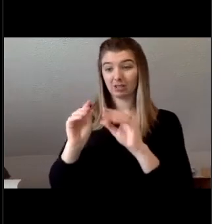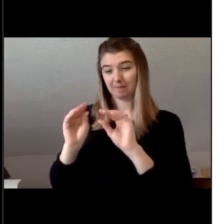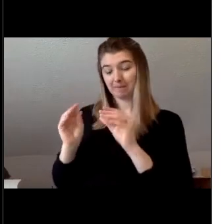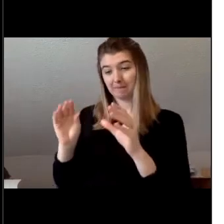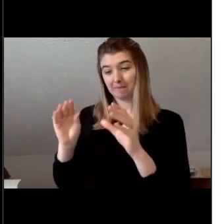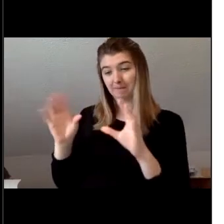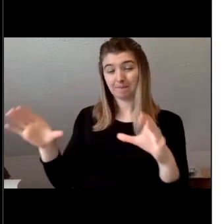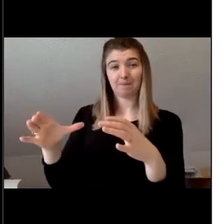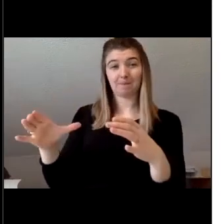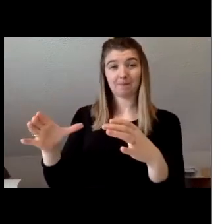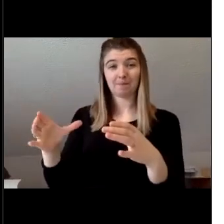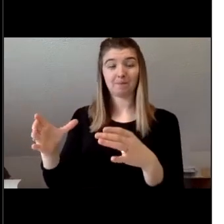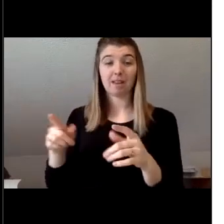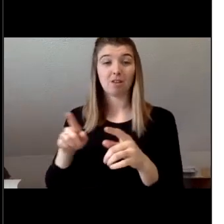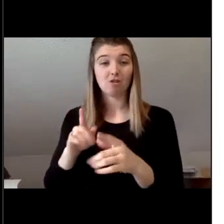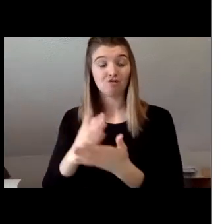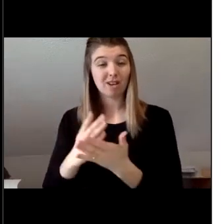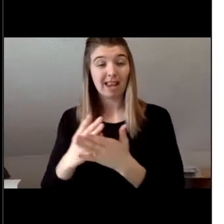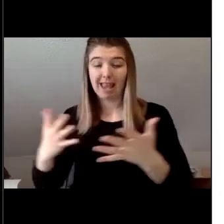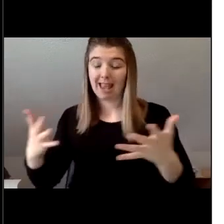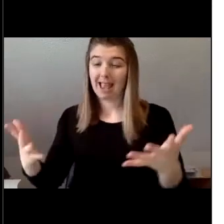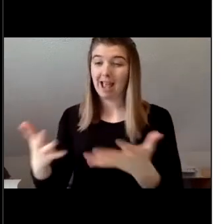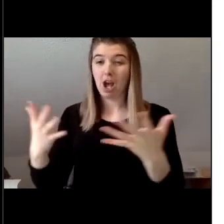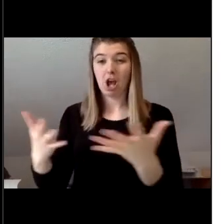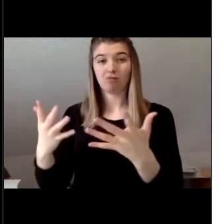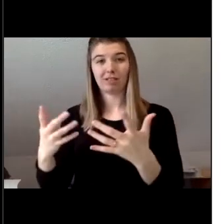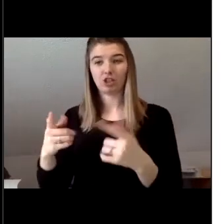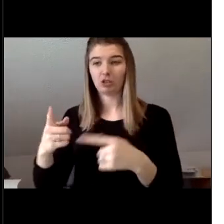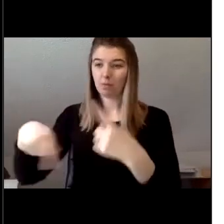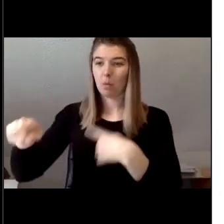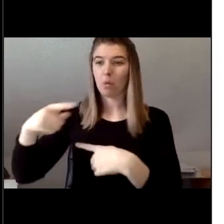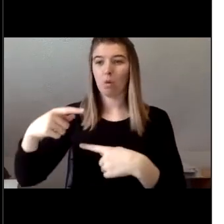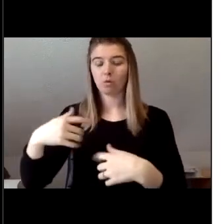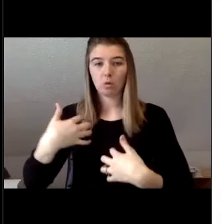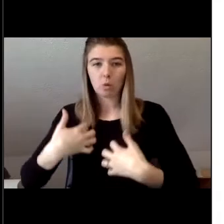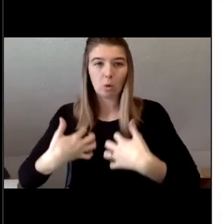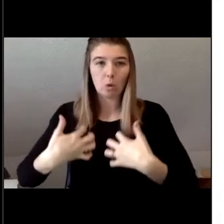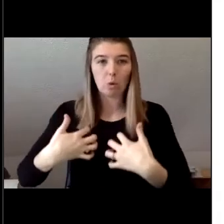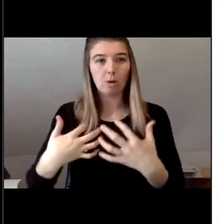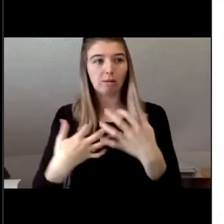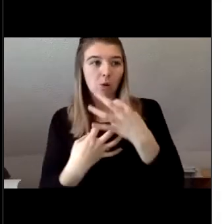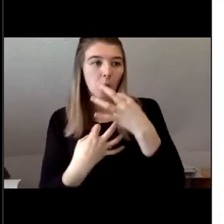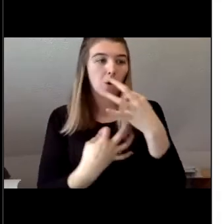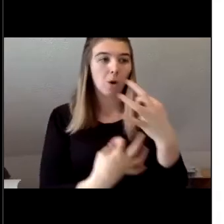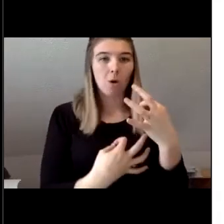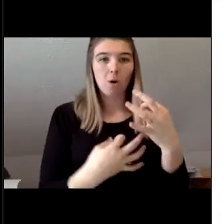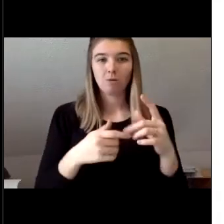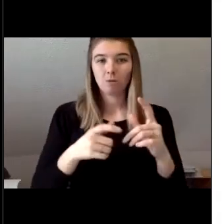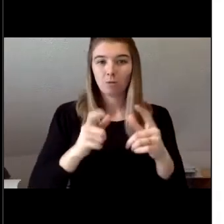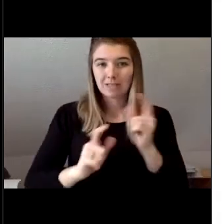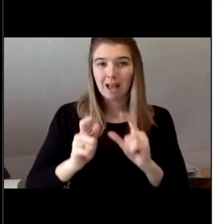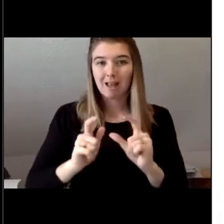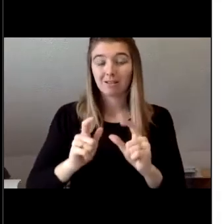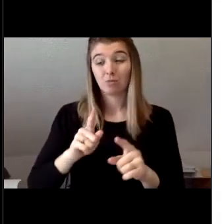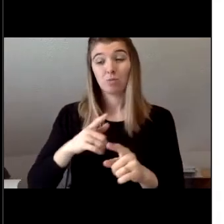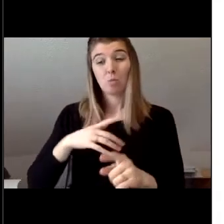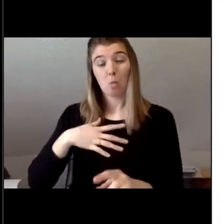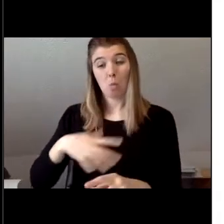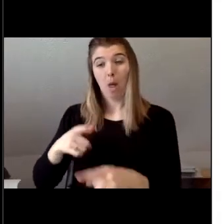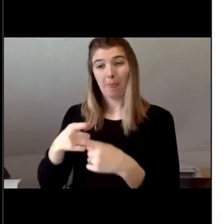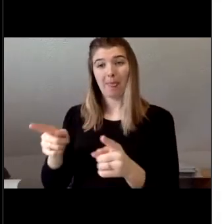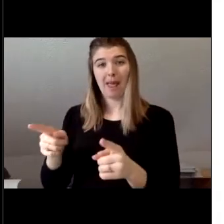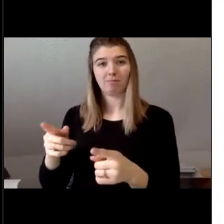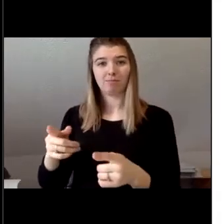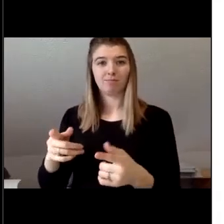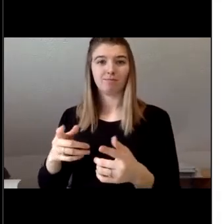that promote science and engineering to all young people, and especially to adapt those approaches to ensure that underrepresented and